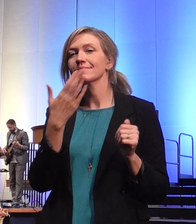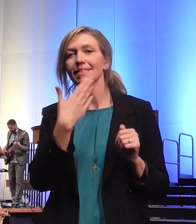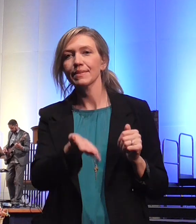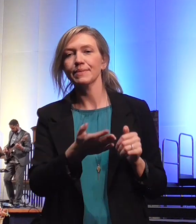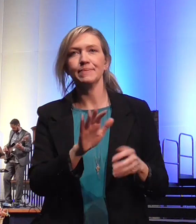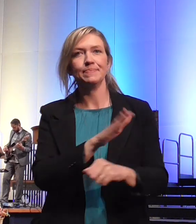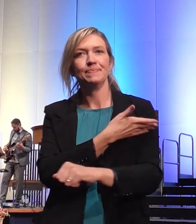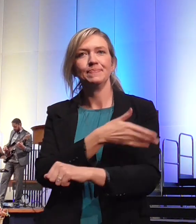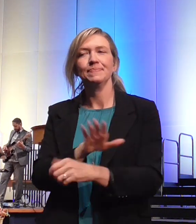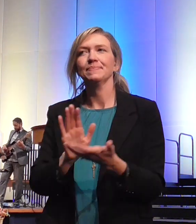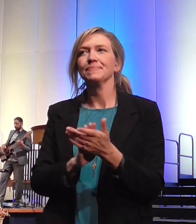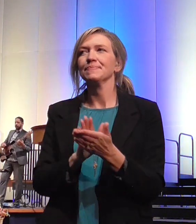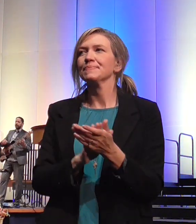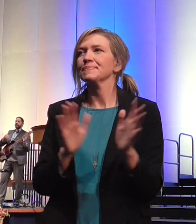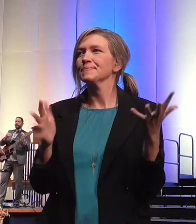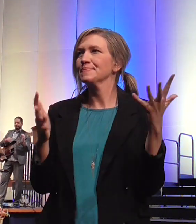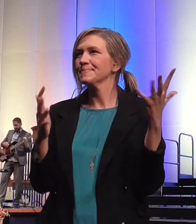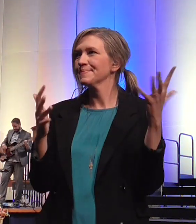Thank you.